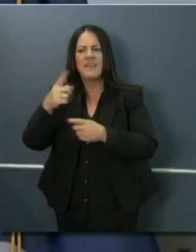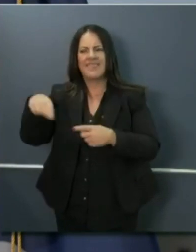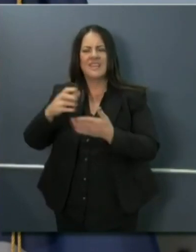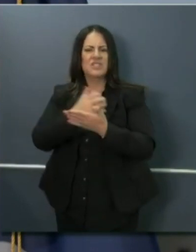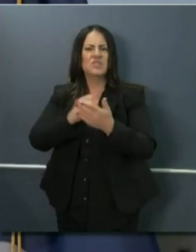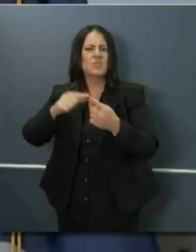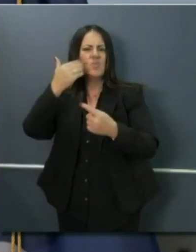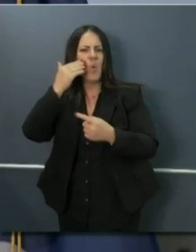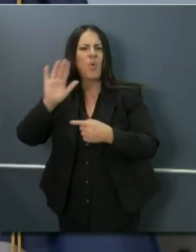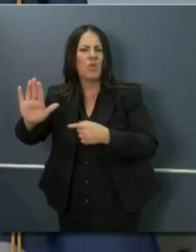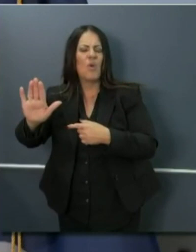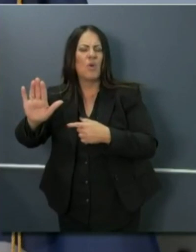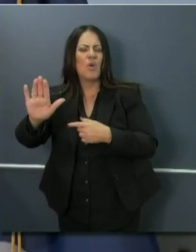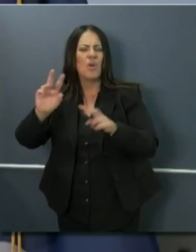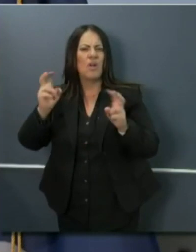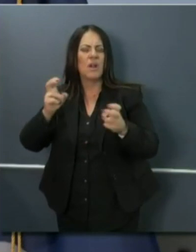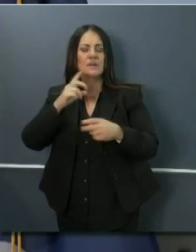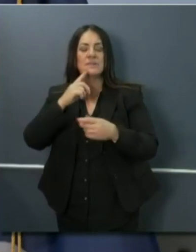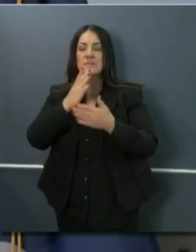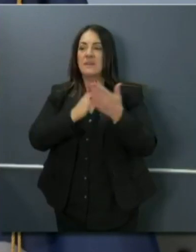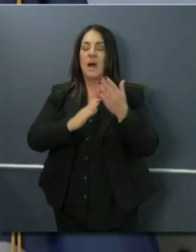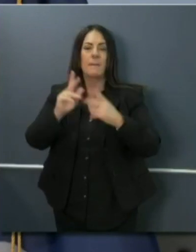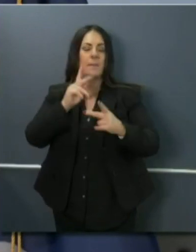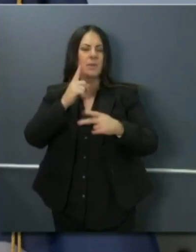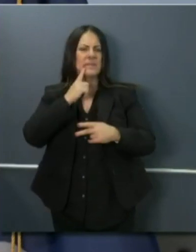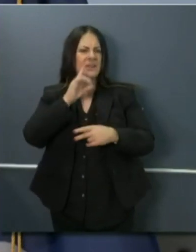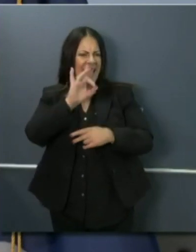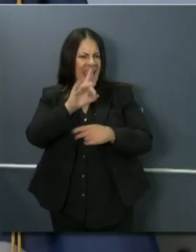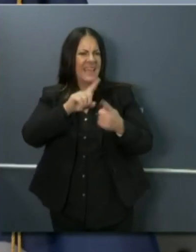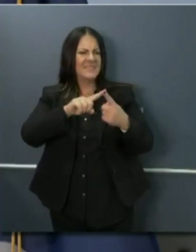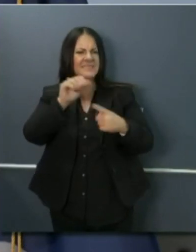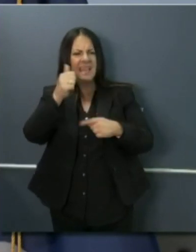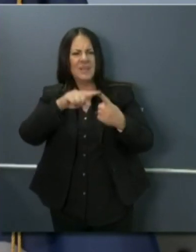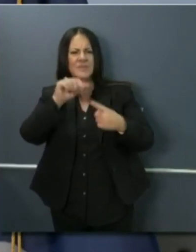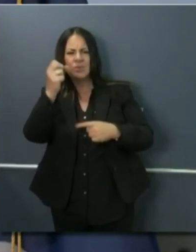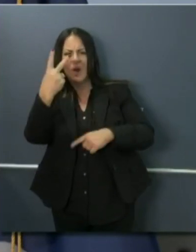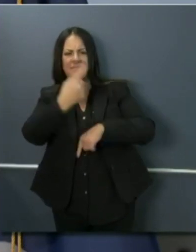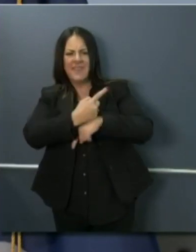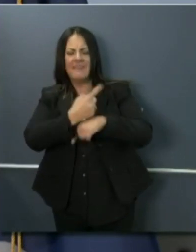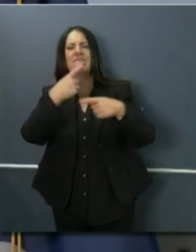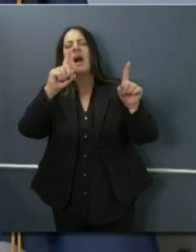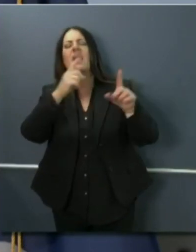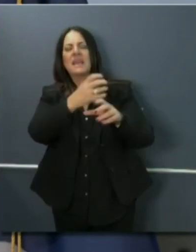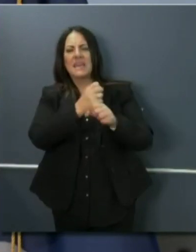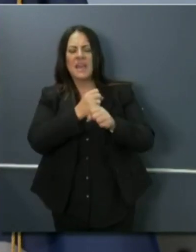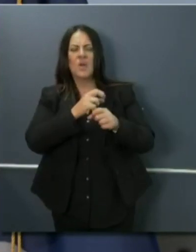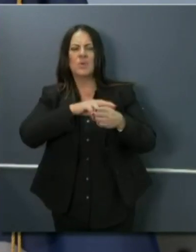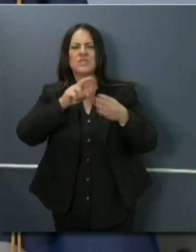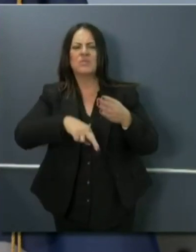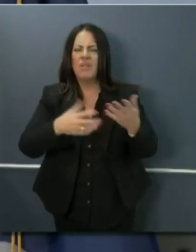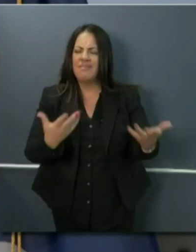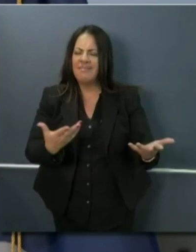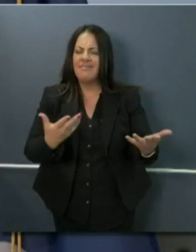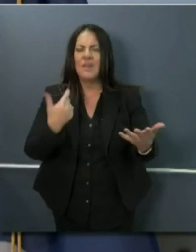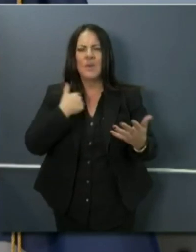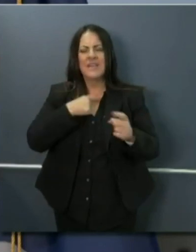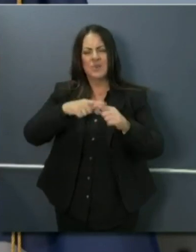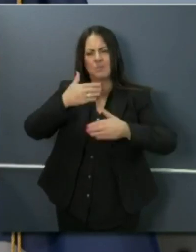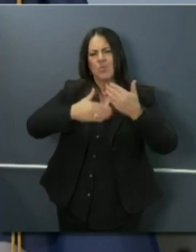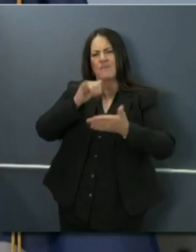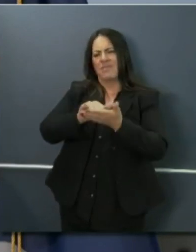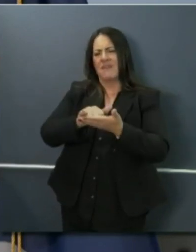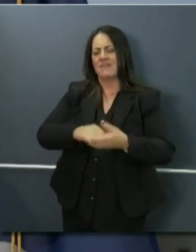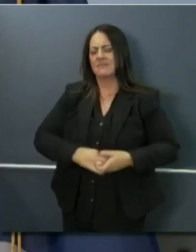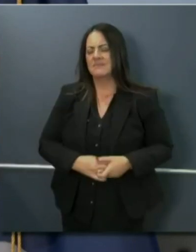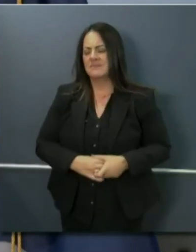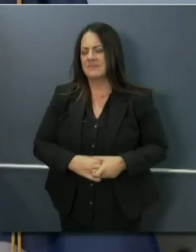heard example of 12 days, one case, to get those test results. We need to see that improved as well. Final